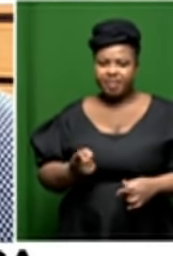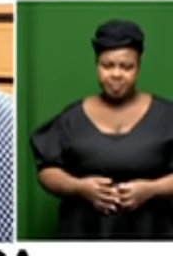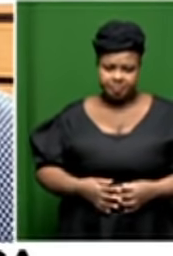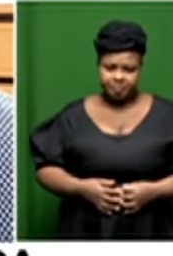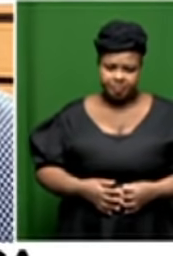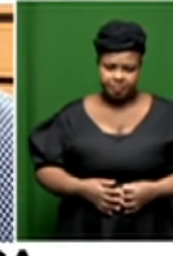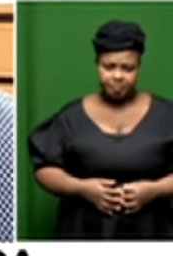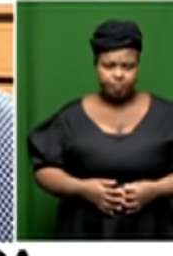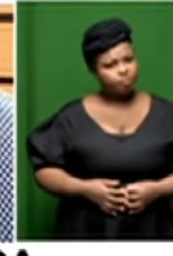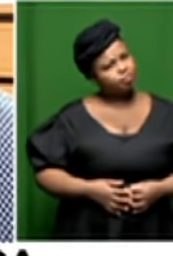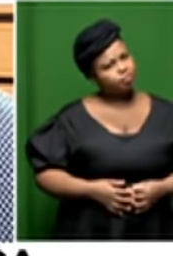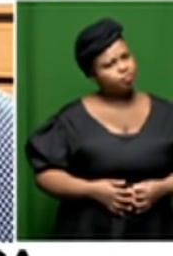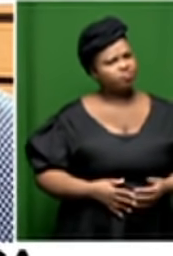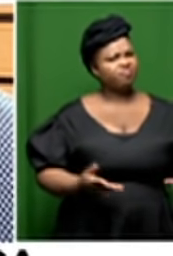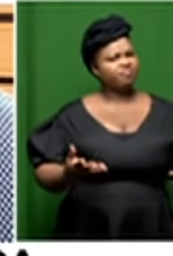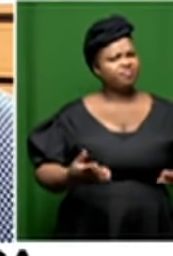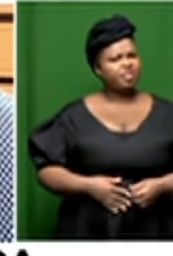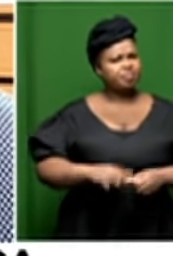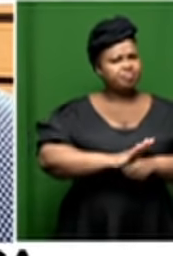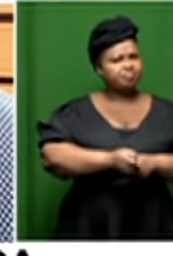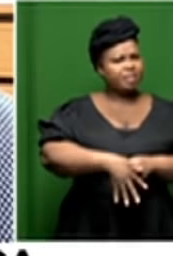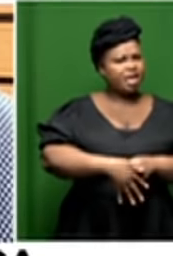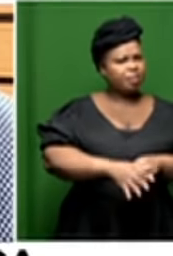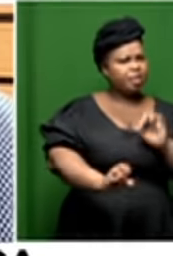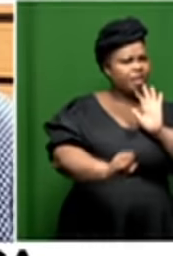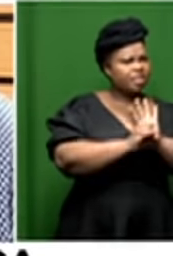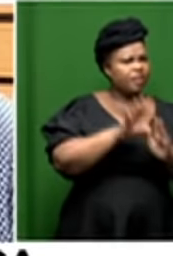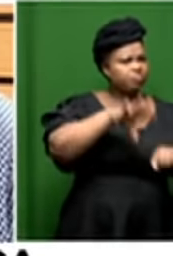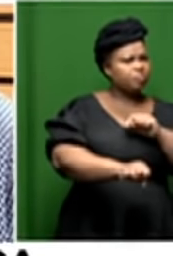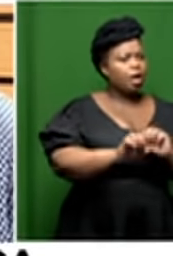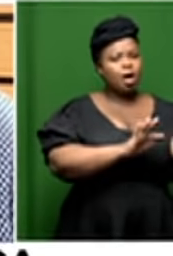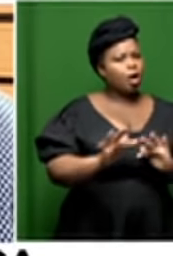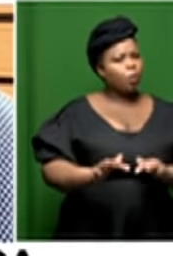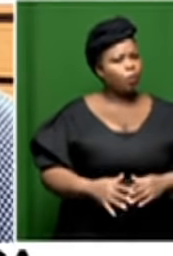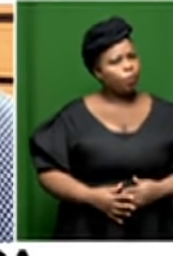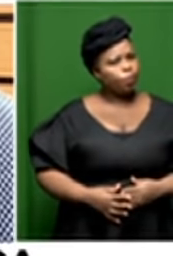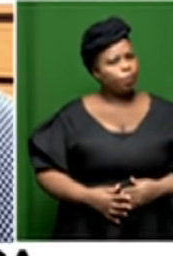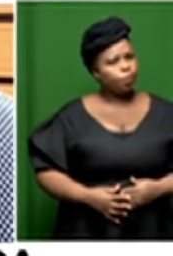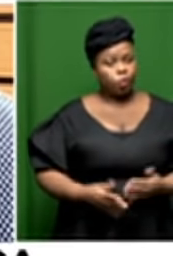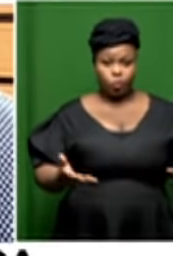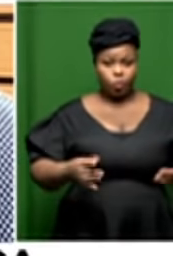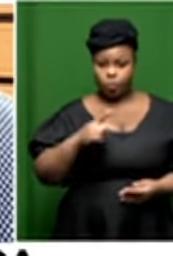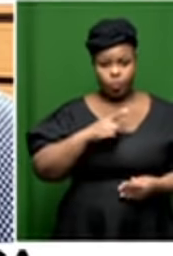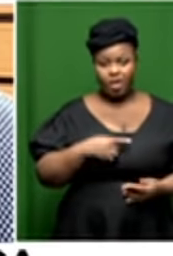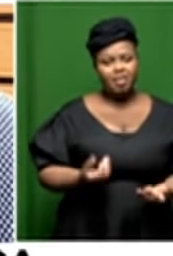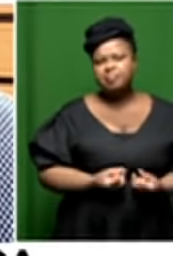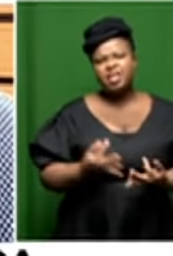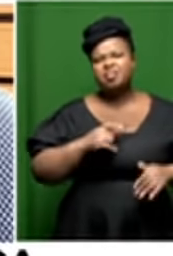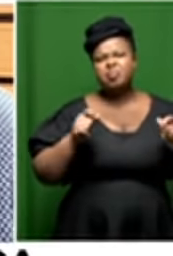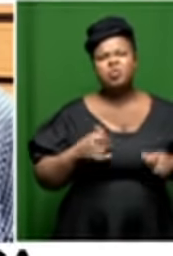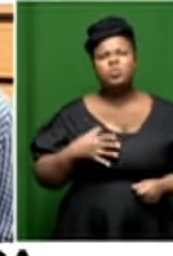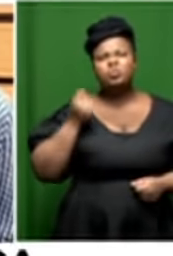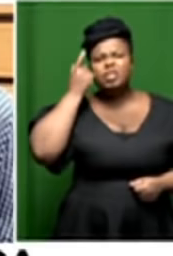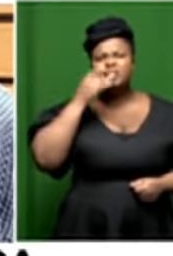mean, how do we pick up these new variants? I suppose that's an important aspect that we, the laymen, need to understand. I